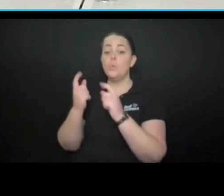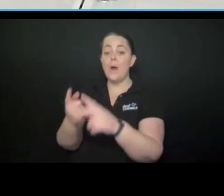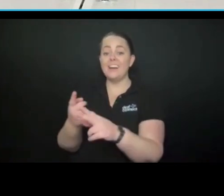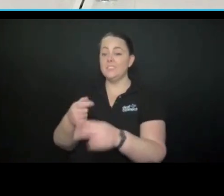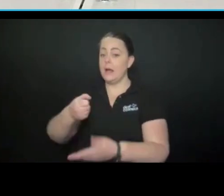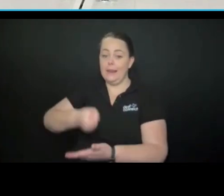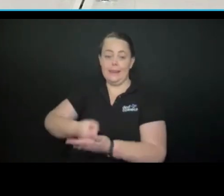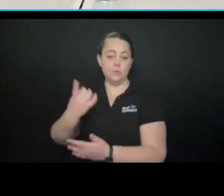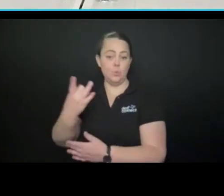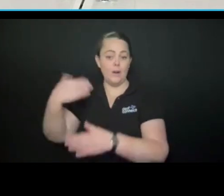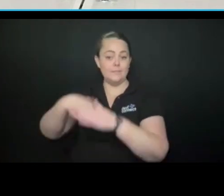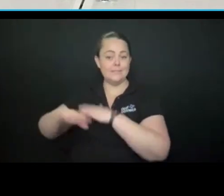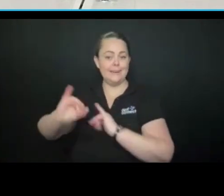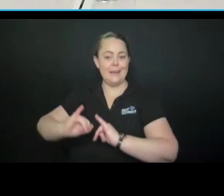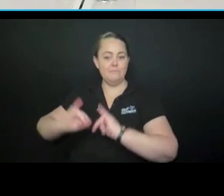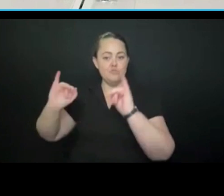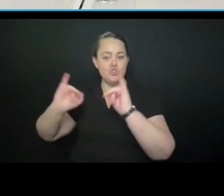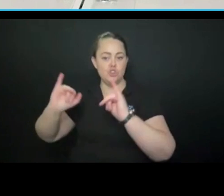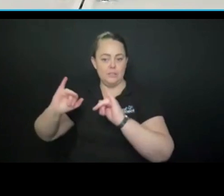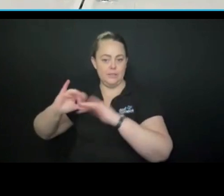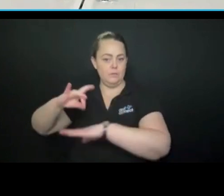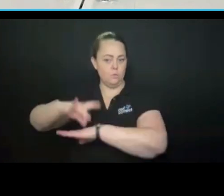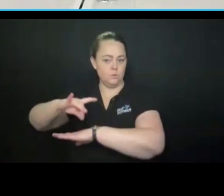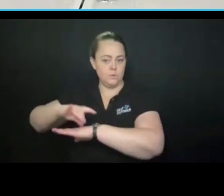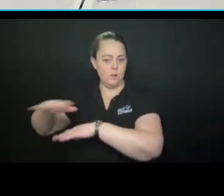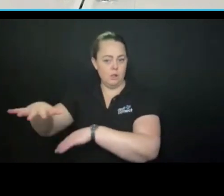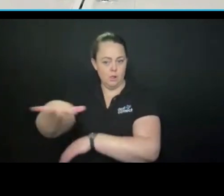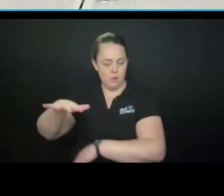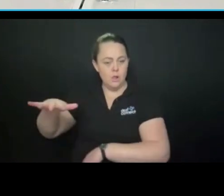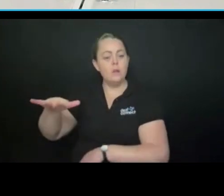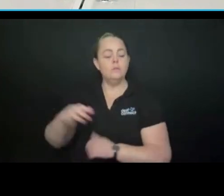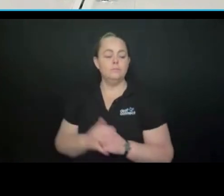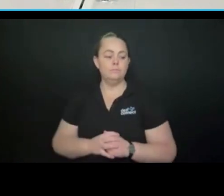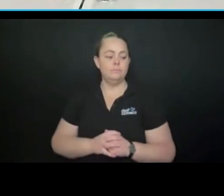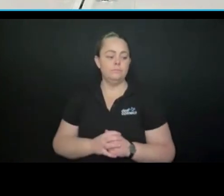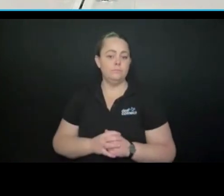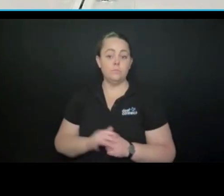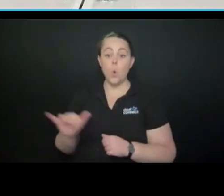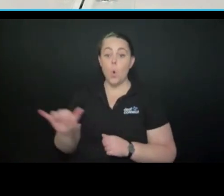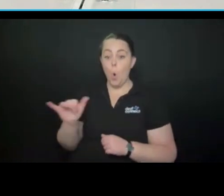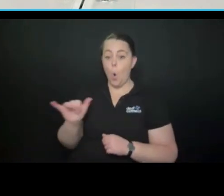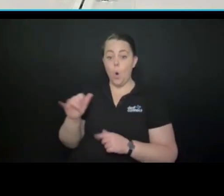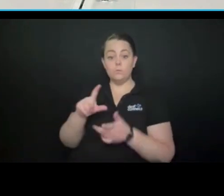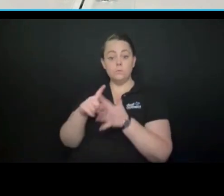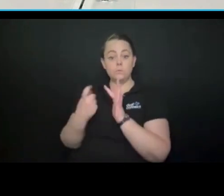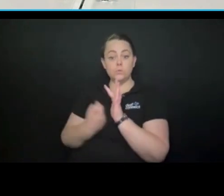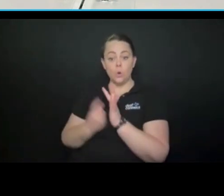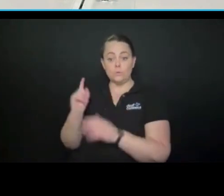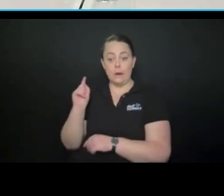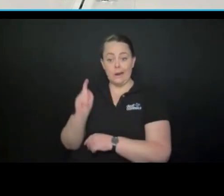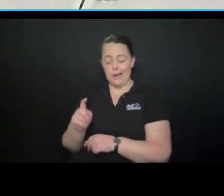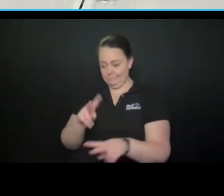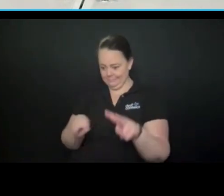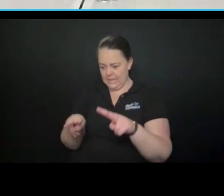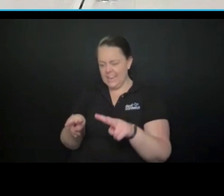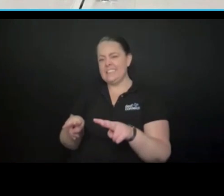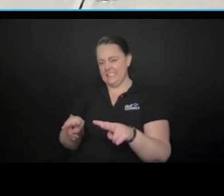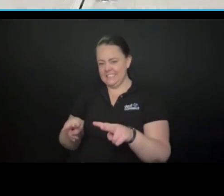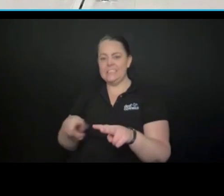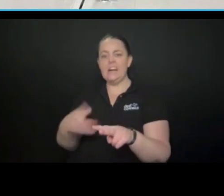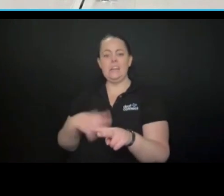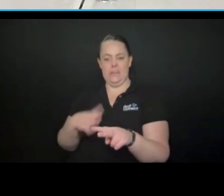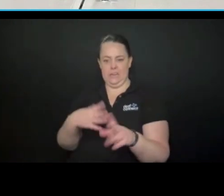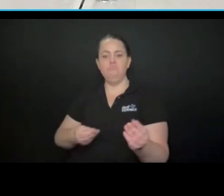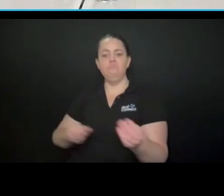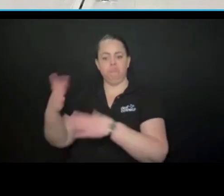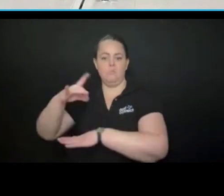department presentations during that quarter, those that were assessed for hospitalisation, those who had one or more emergency